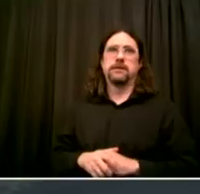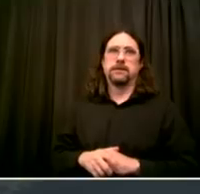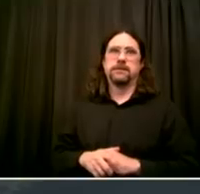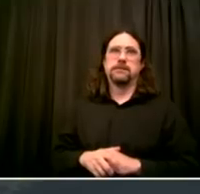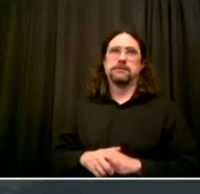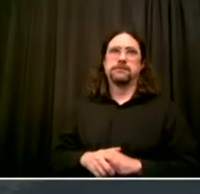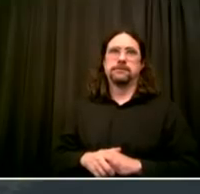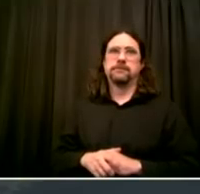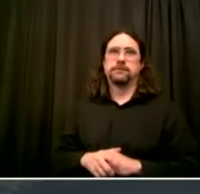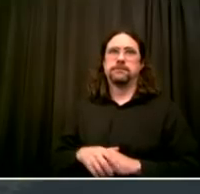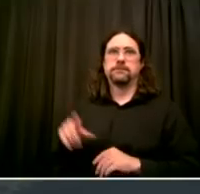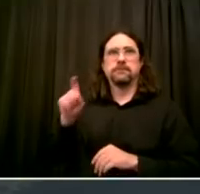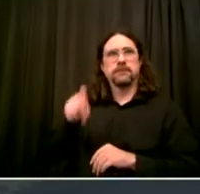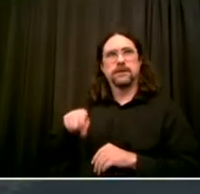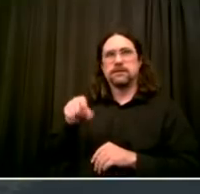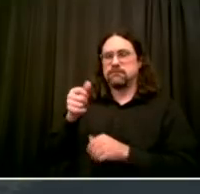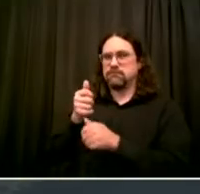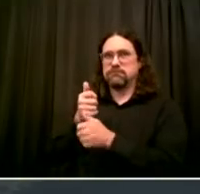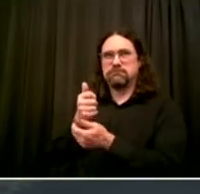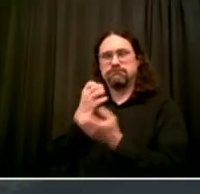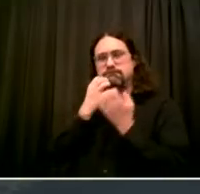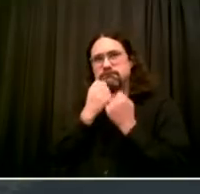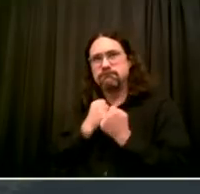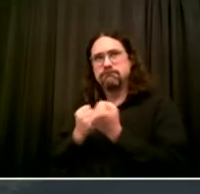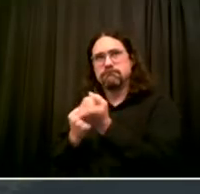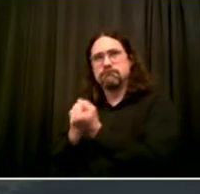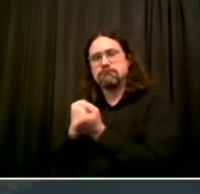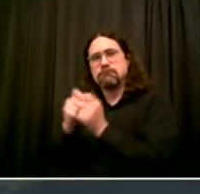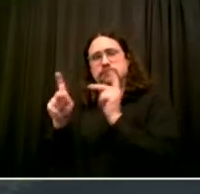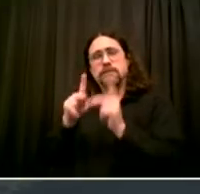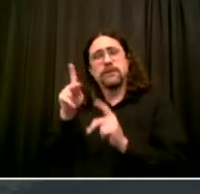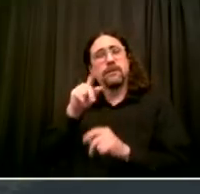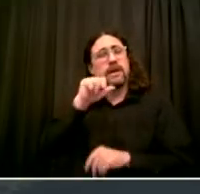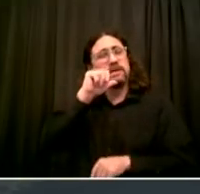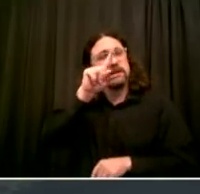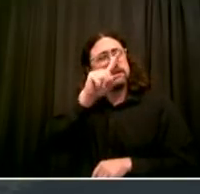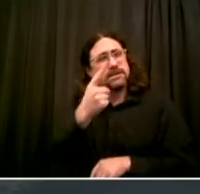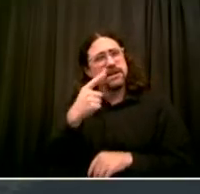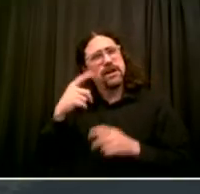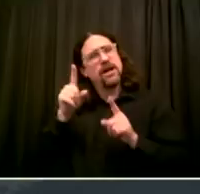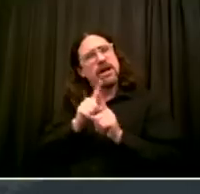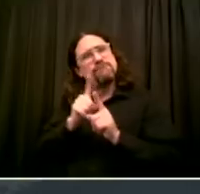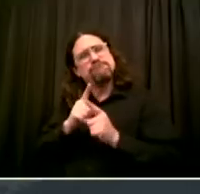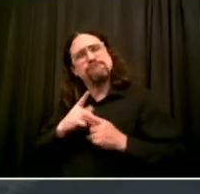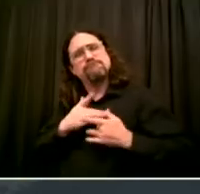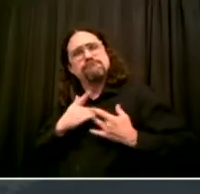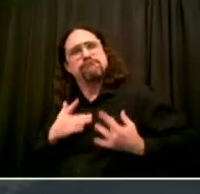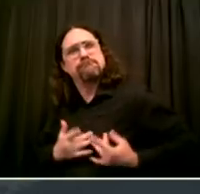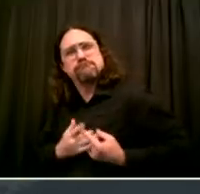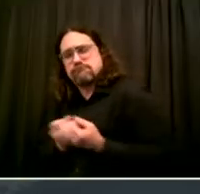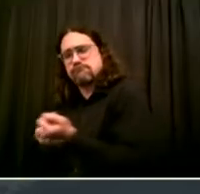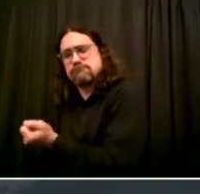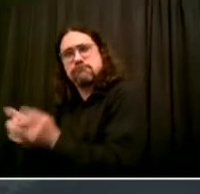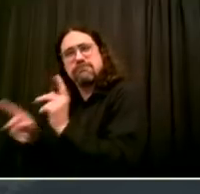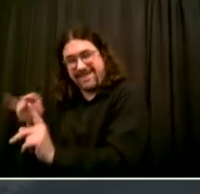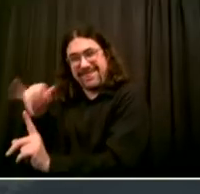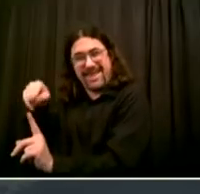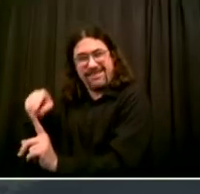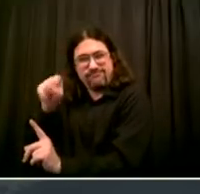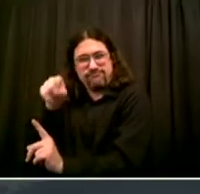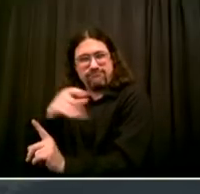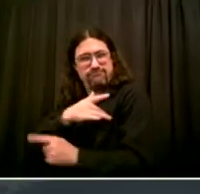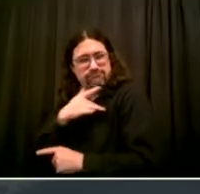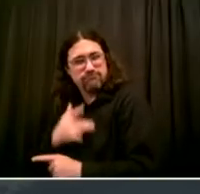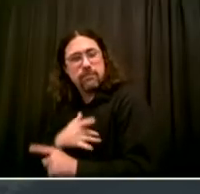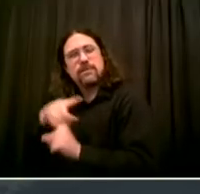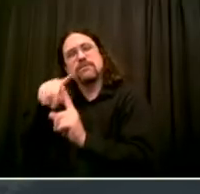Now, any individual who tests positive for the disease, anyone who's symptomatic,